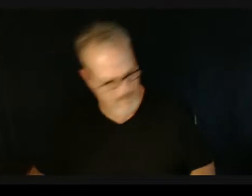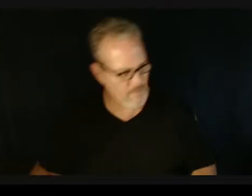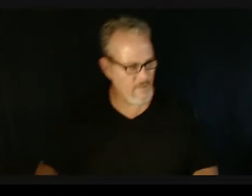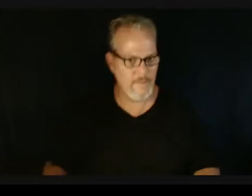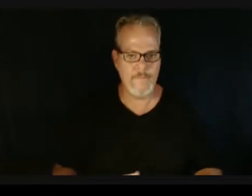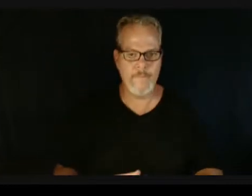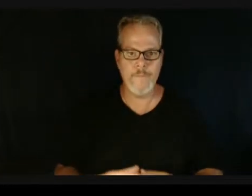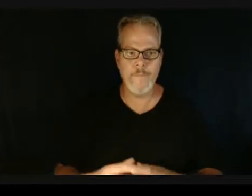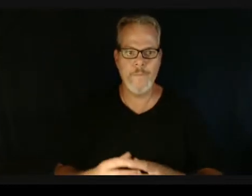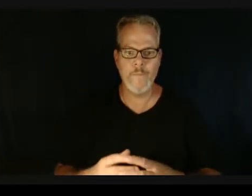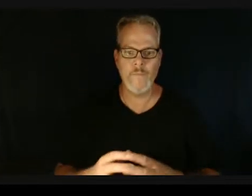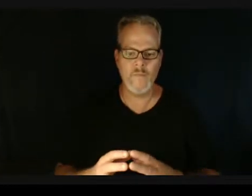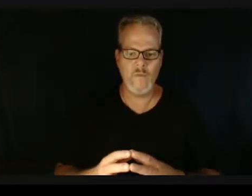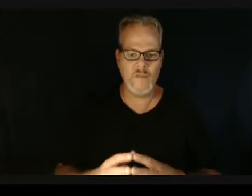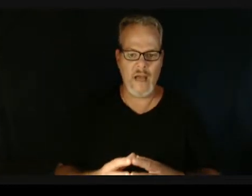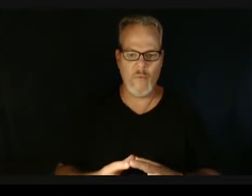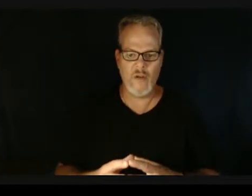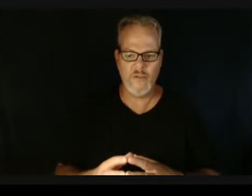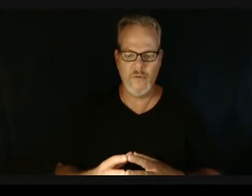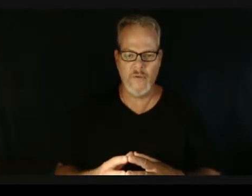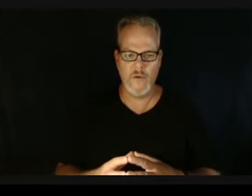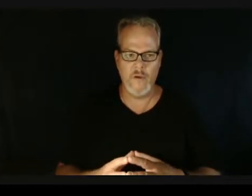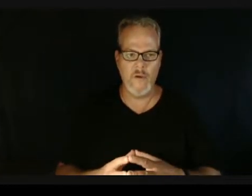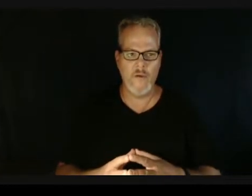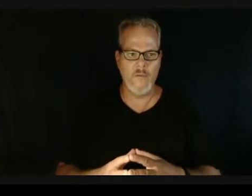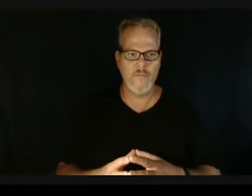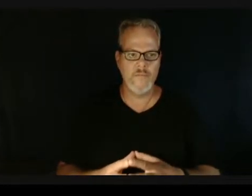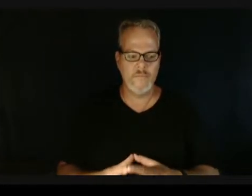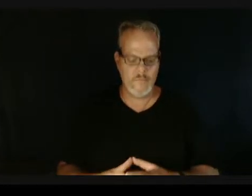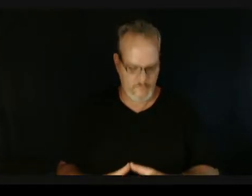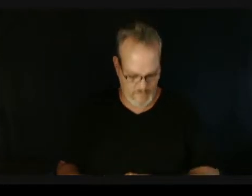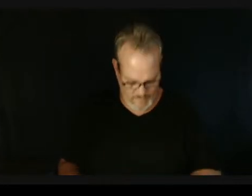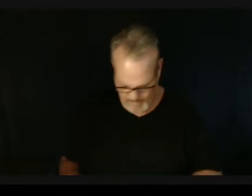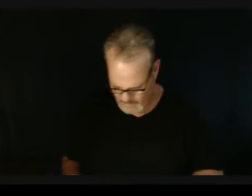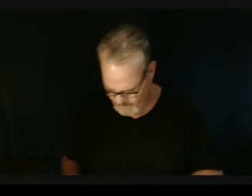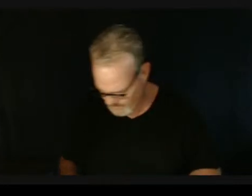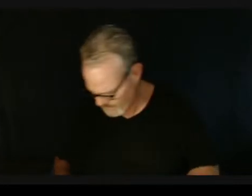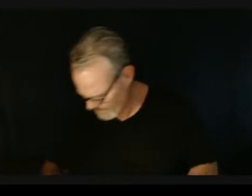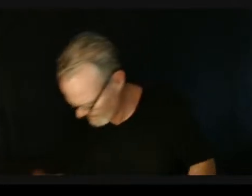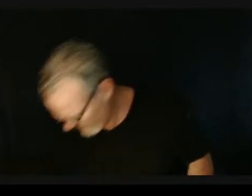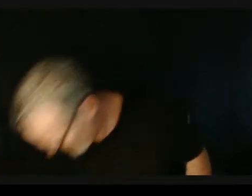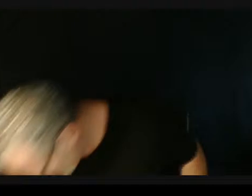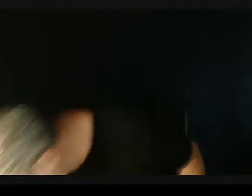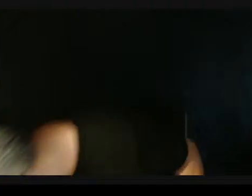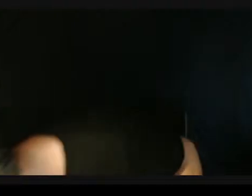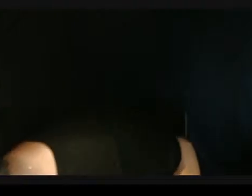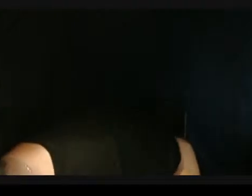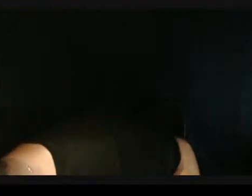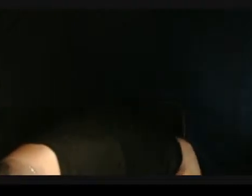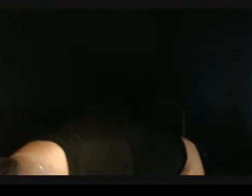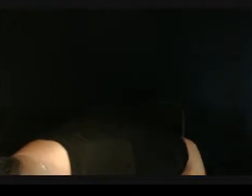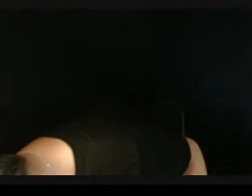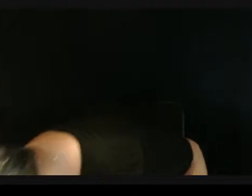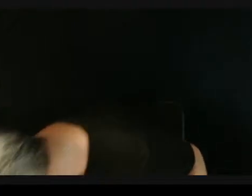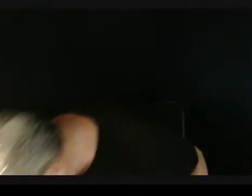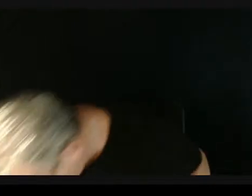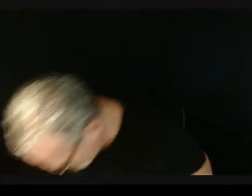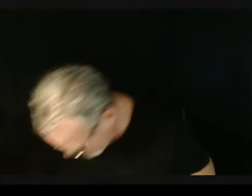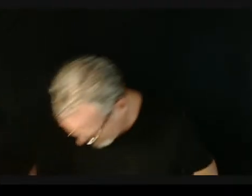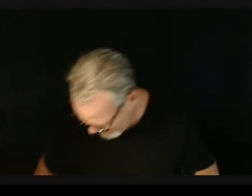the horizon there, so that's about the tree. But some of these, look at that, it's a good distance above the tree. How does this